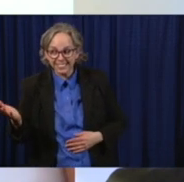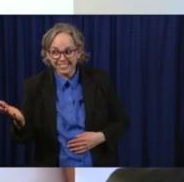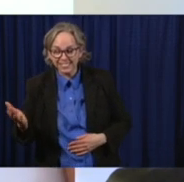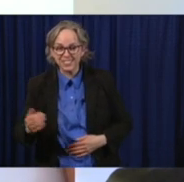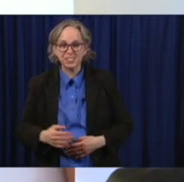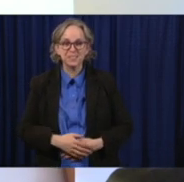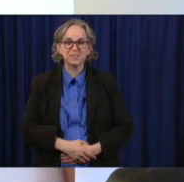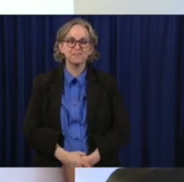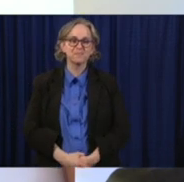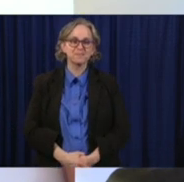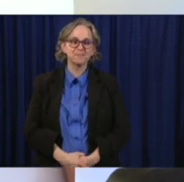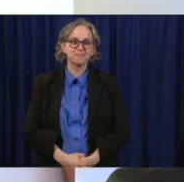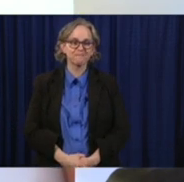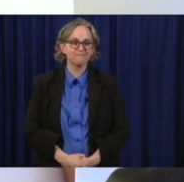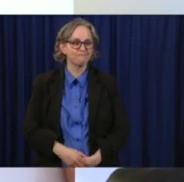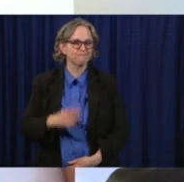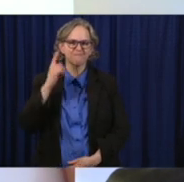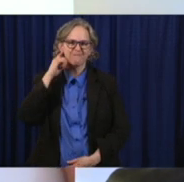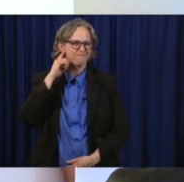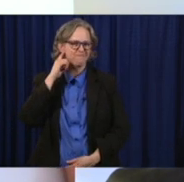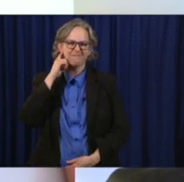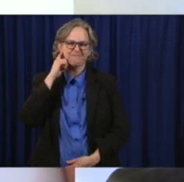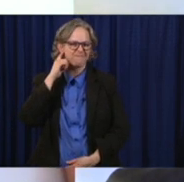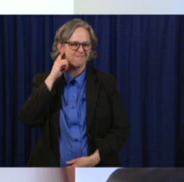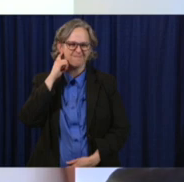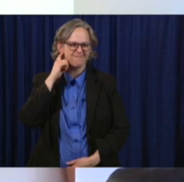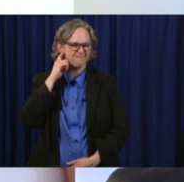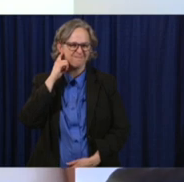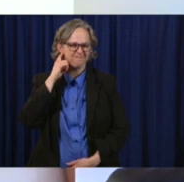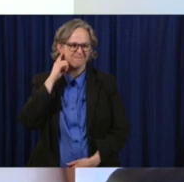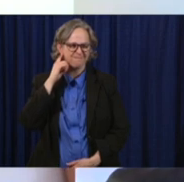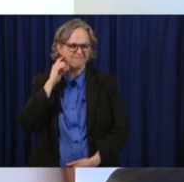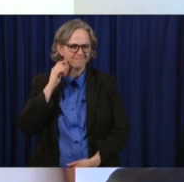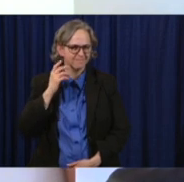All right, we are not getting the director's audio, unfortunately.